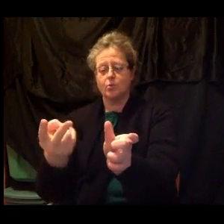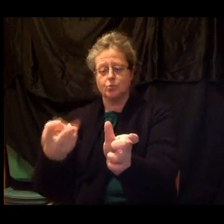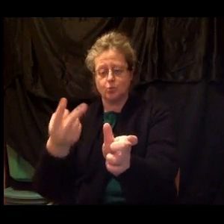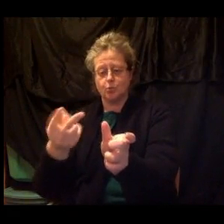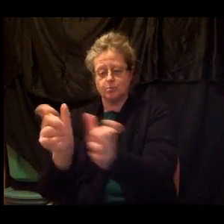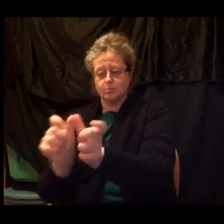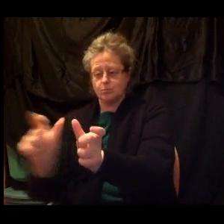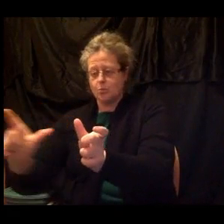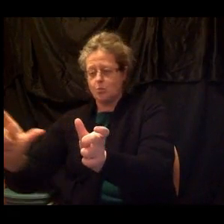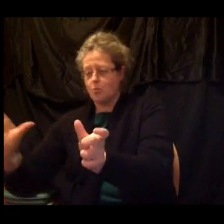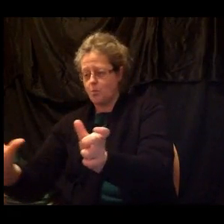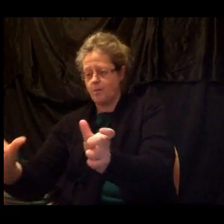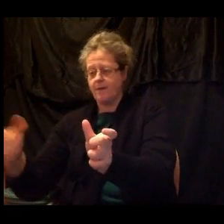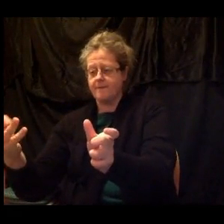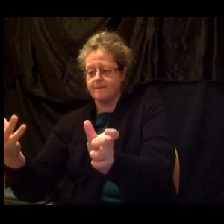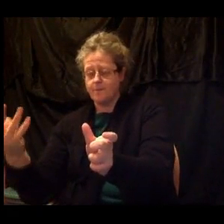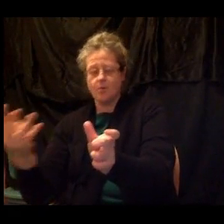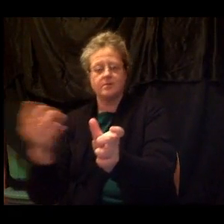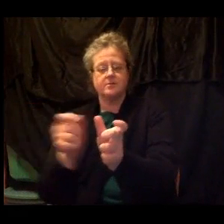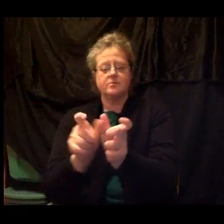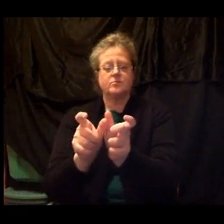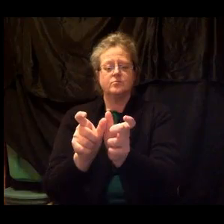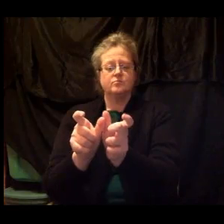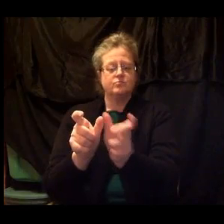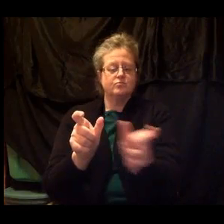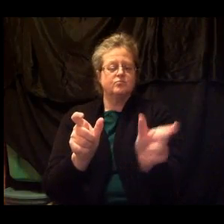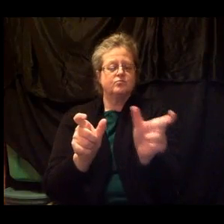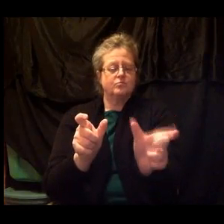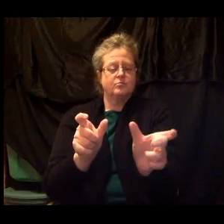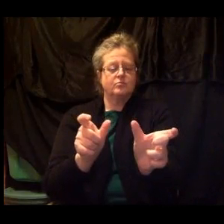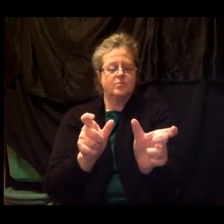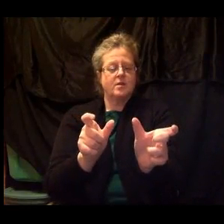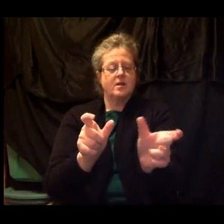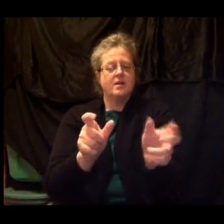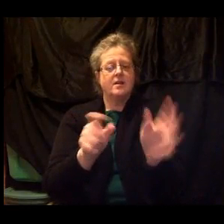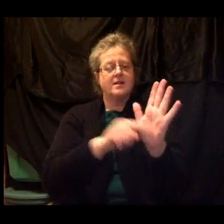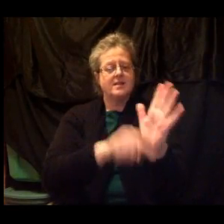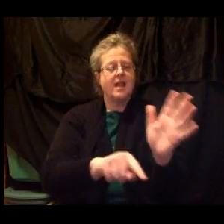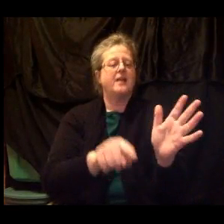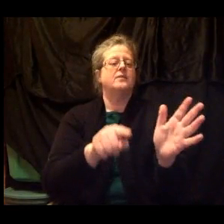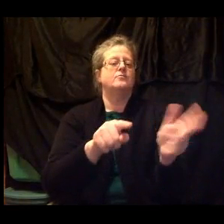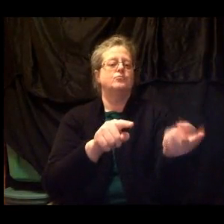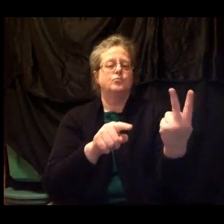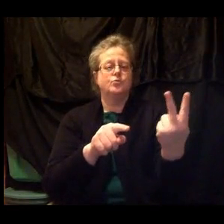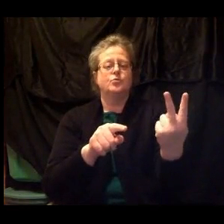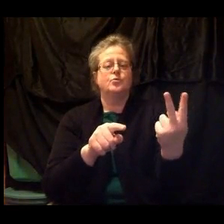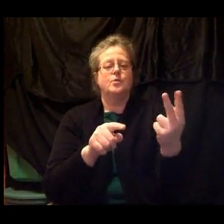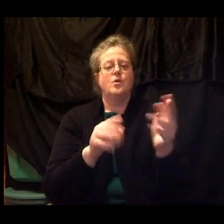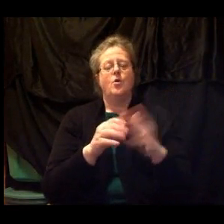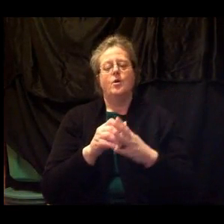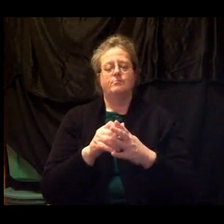down there, and so on. It just makes the units a little bit larger, and if you pick 0 and 1 a little closer